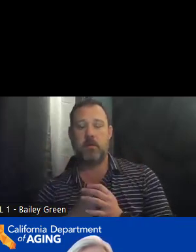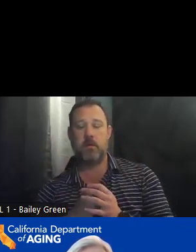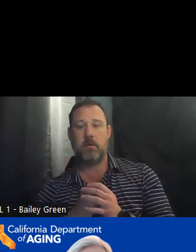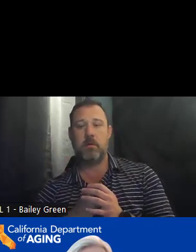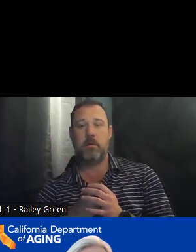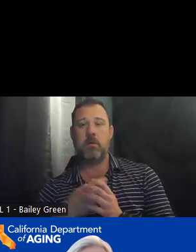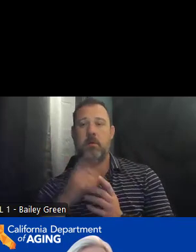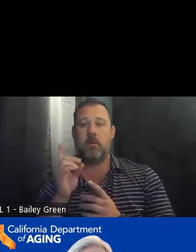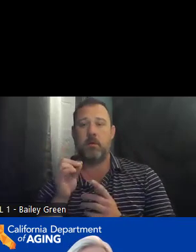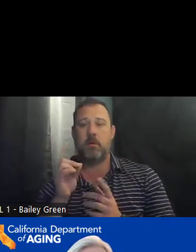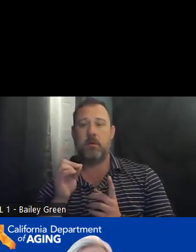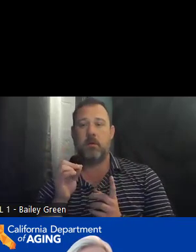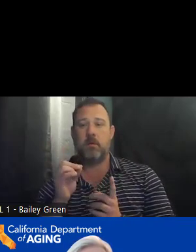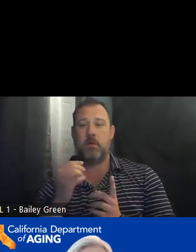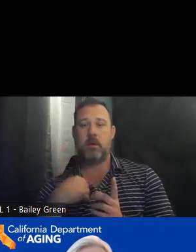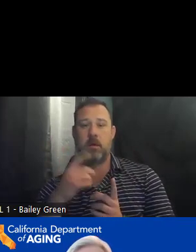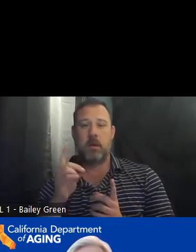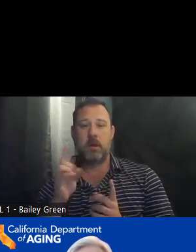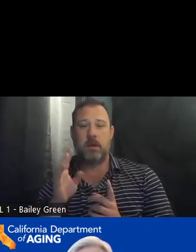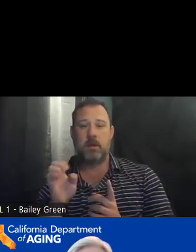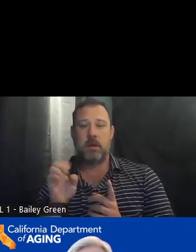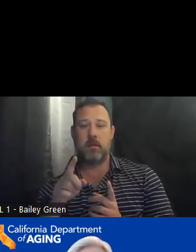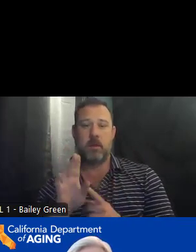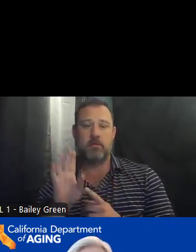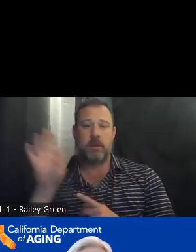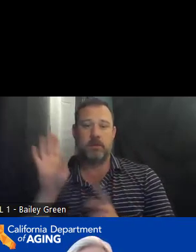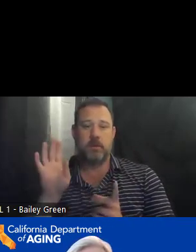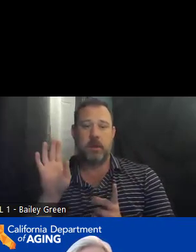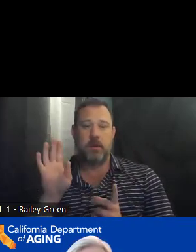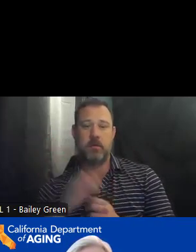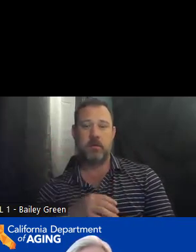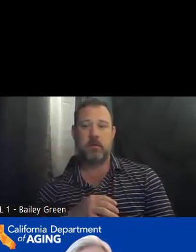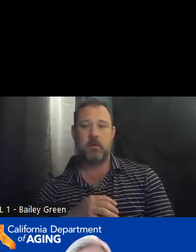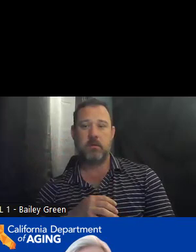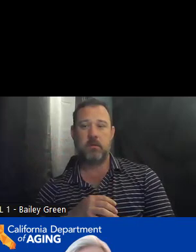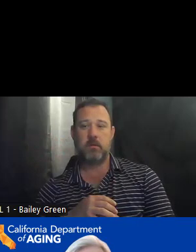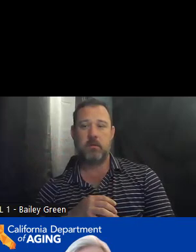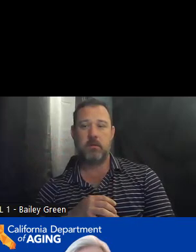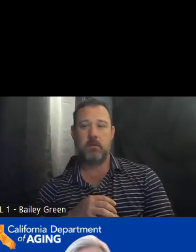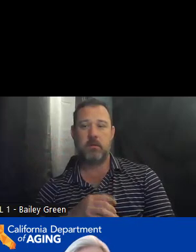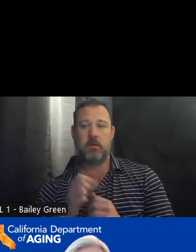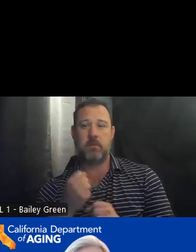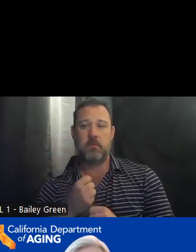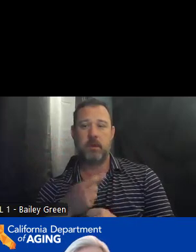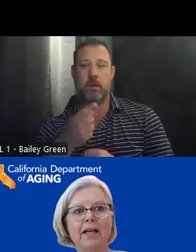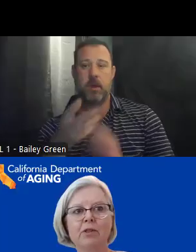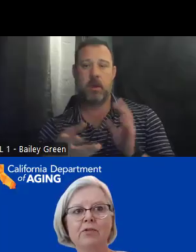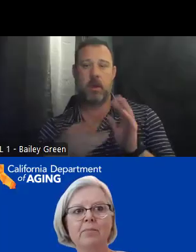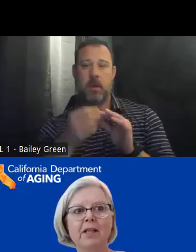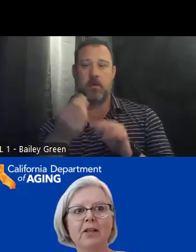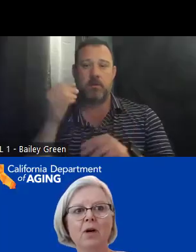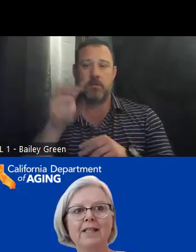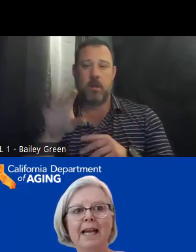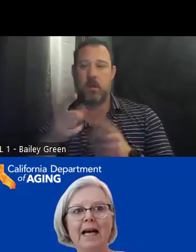We do have, Debbie has raised her hand. Debbie, I'm going to add your spotlight.